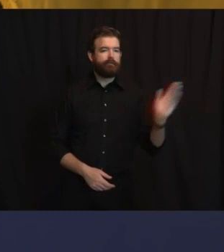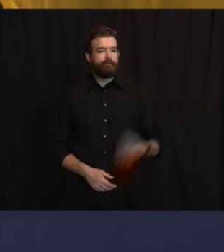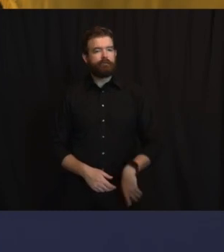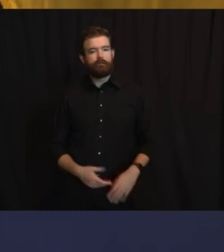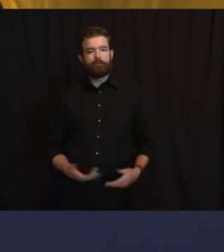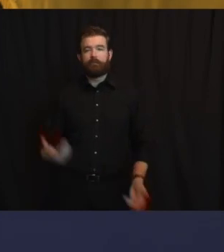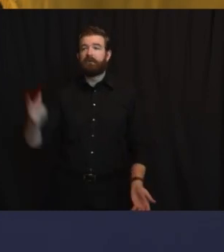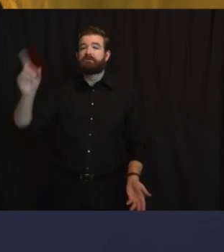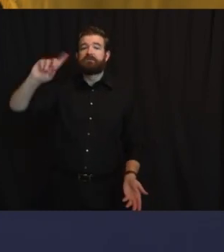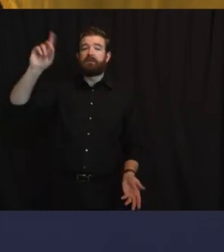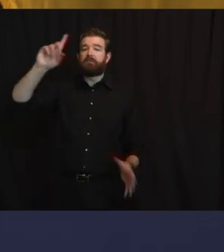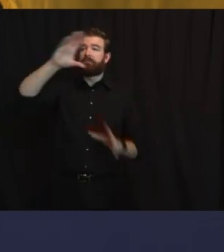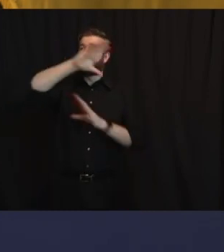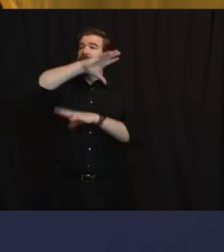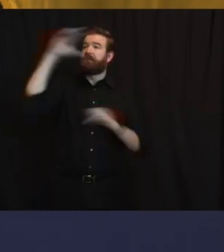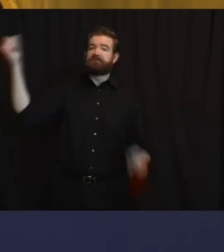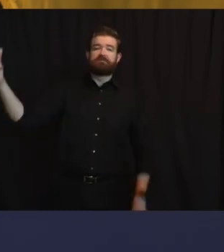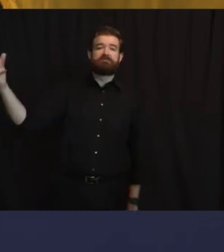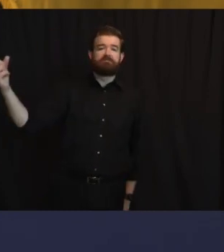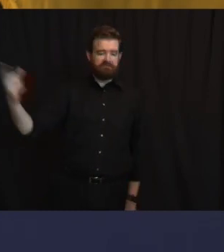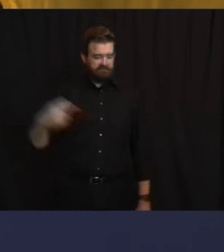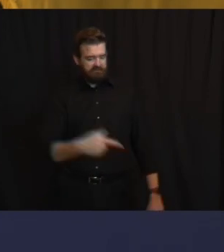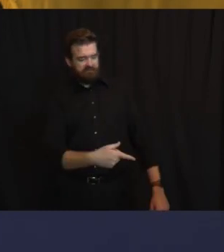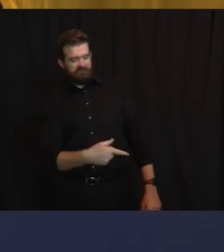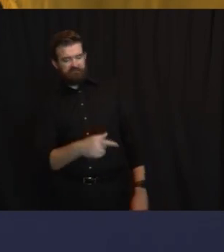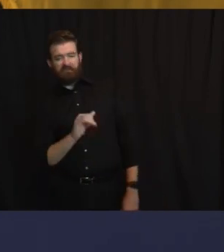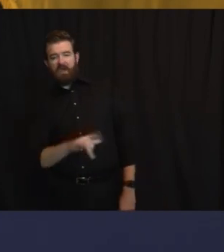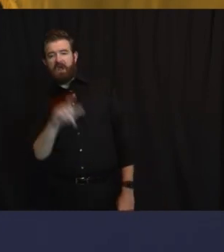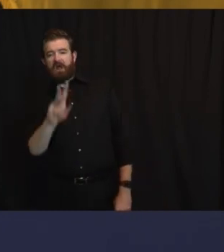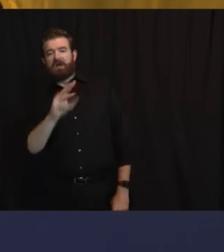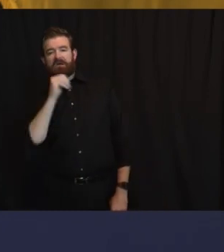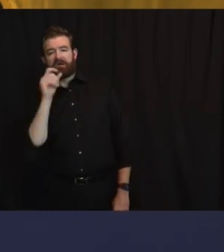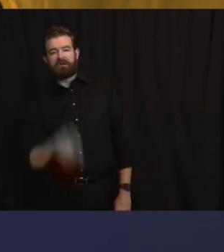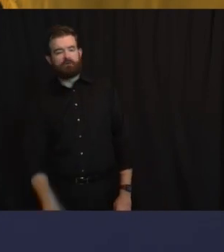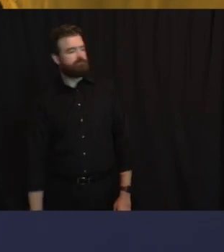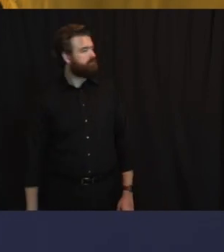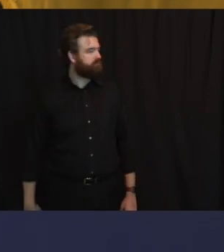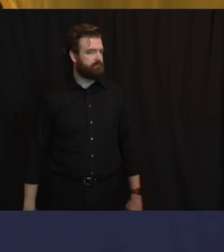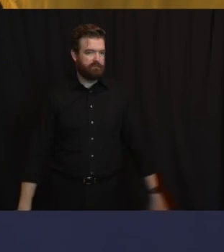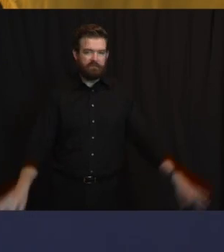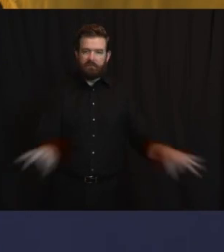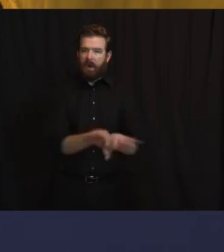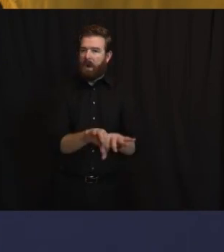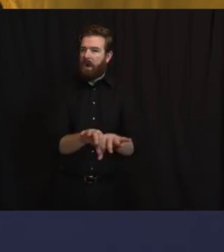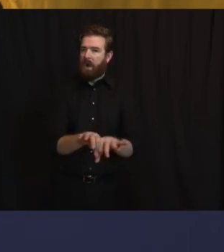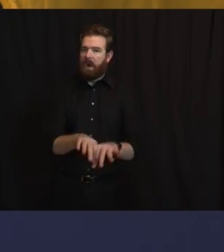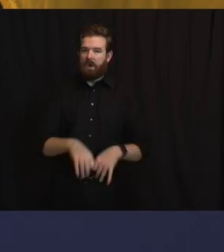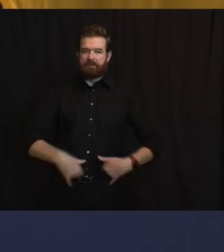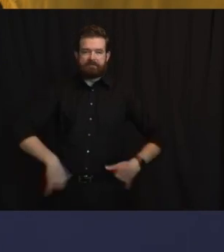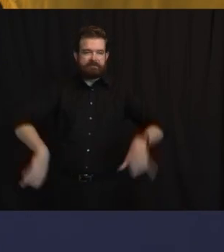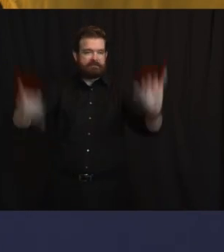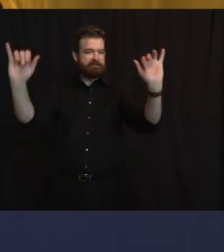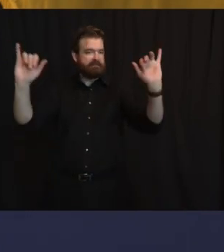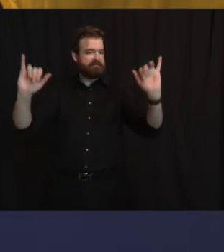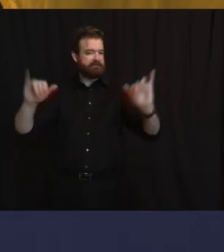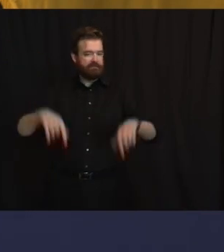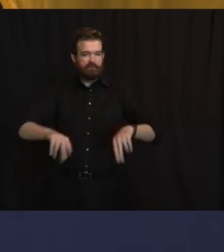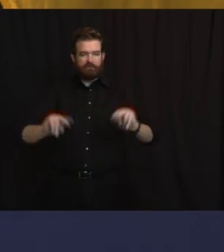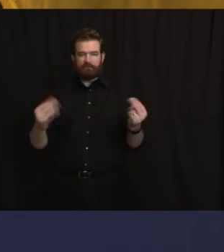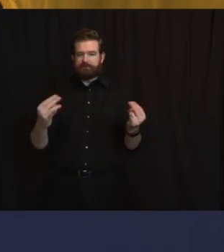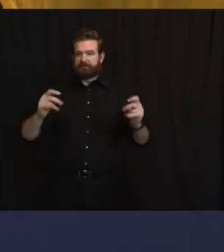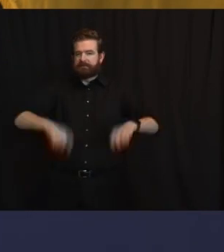not be. This is needed, and it's needed right now in the state of New Jersey, and we will do everything we can to push it